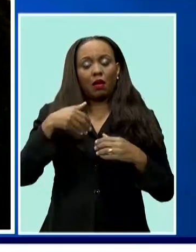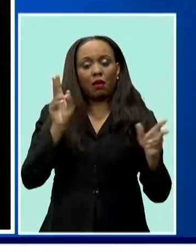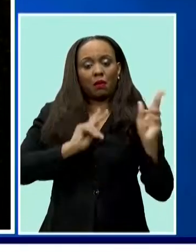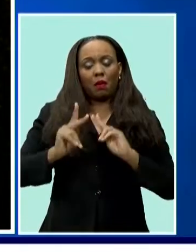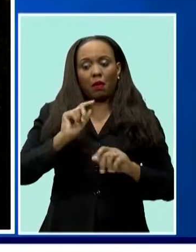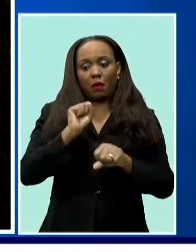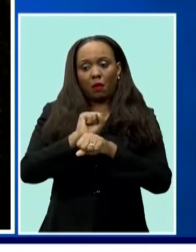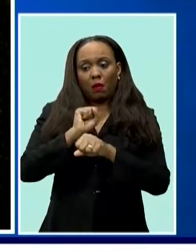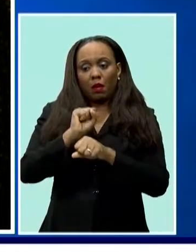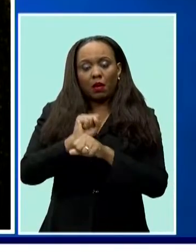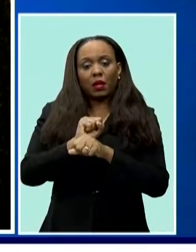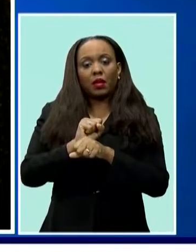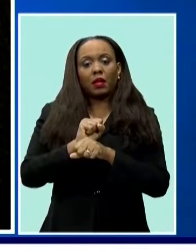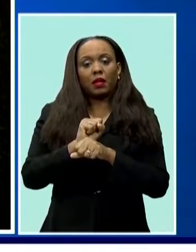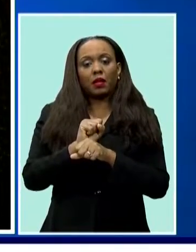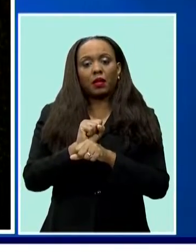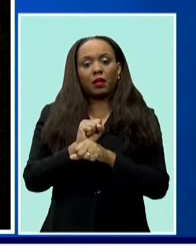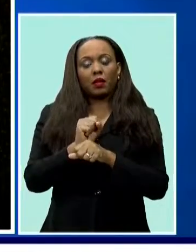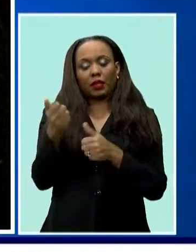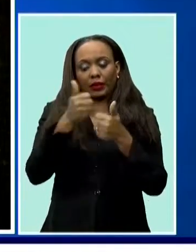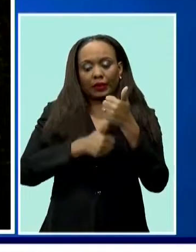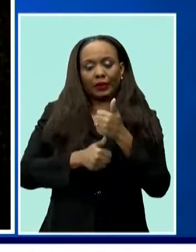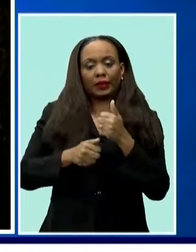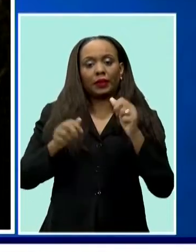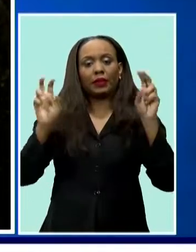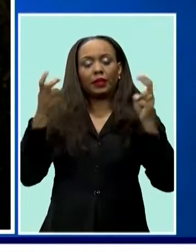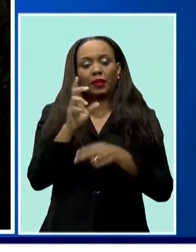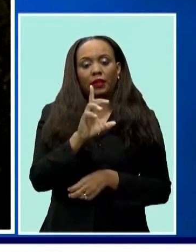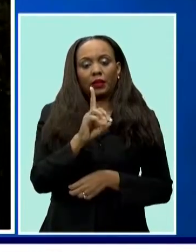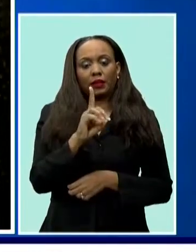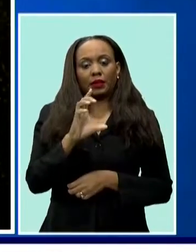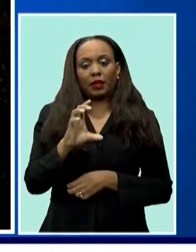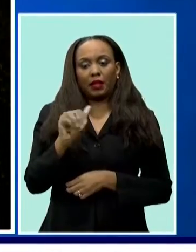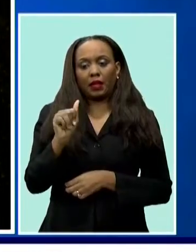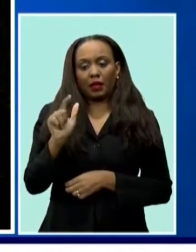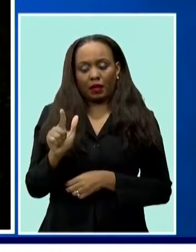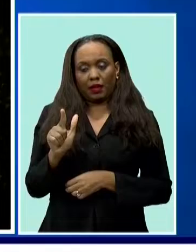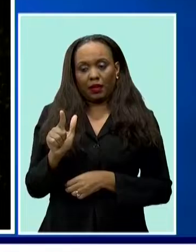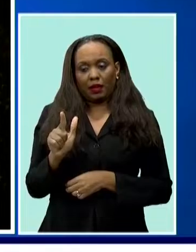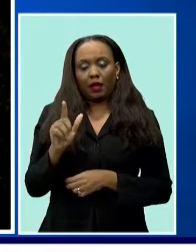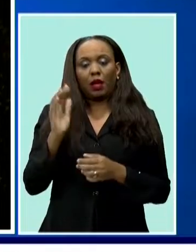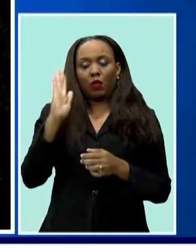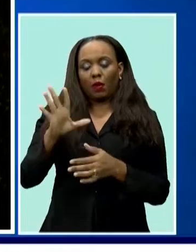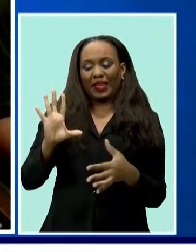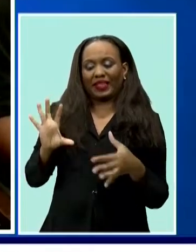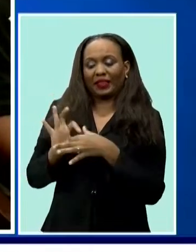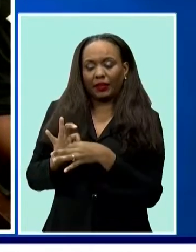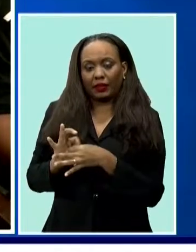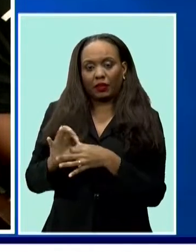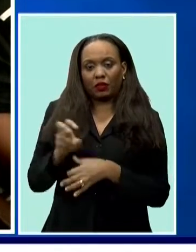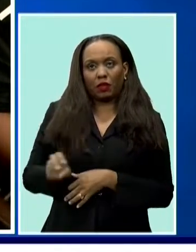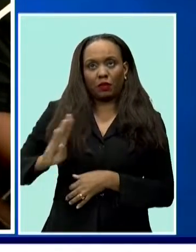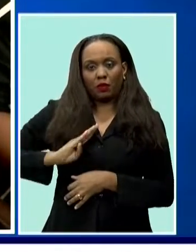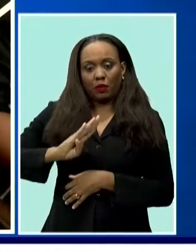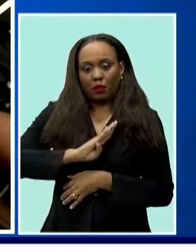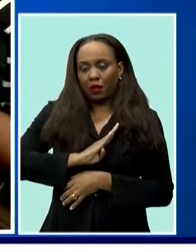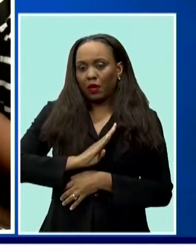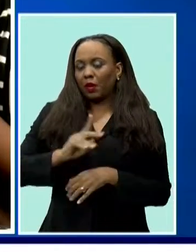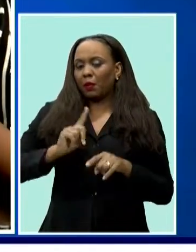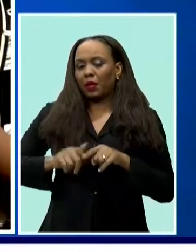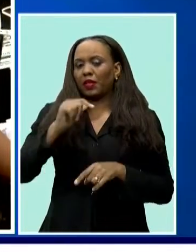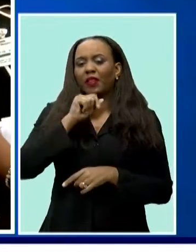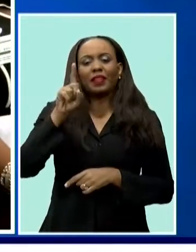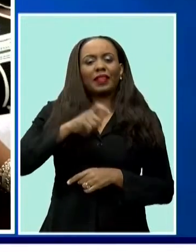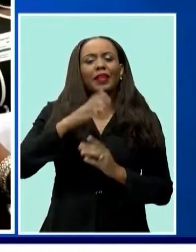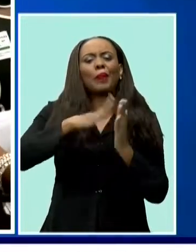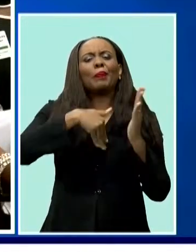under a decal branded bus that will be transport board branded, but does not require them to go and paint a